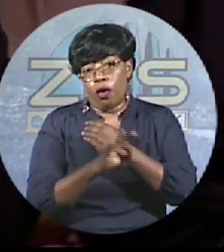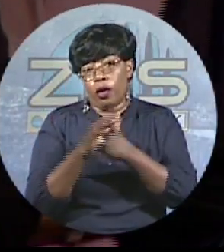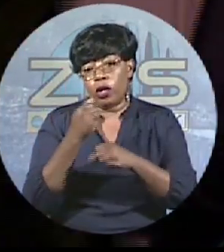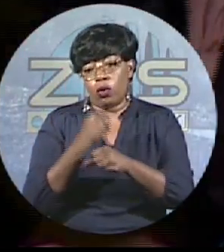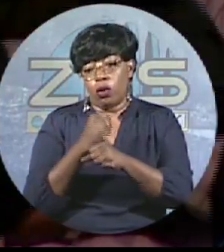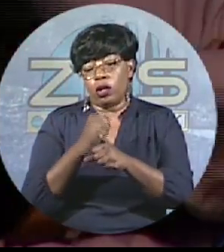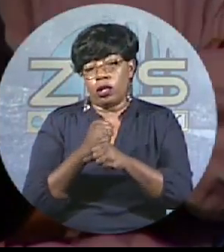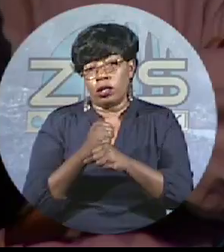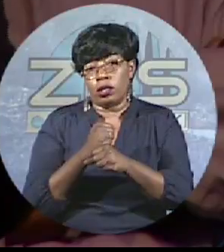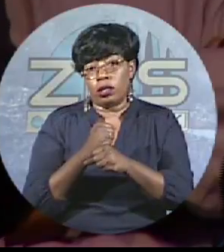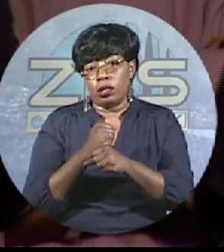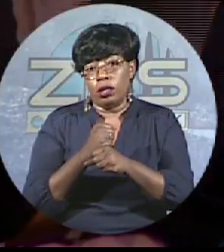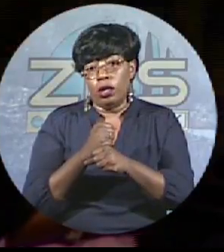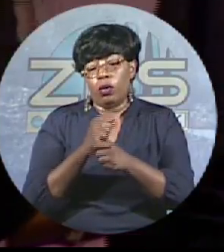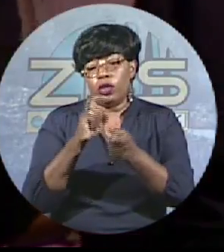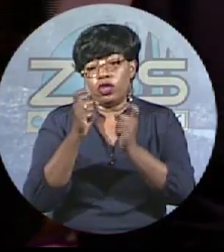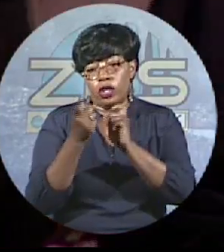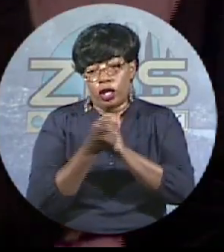shipyard.